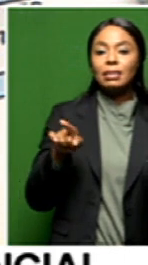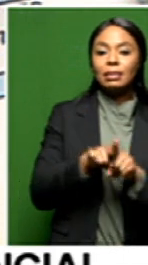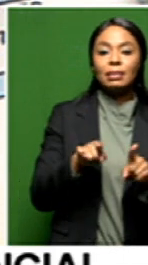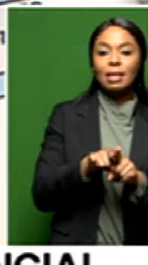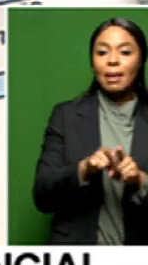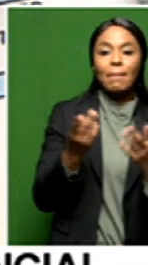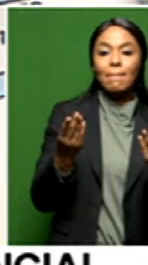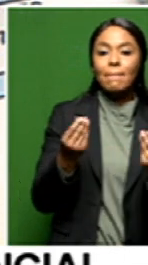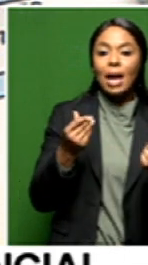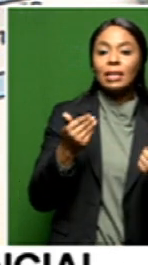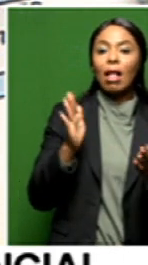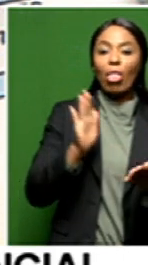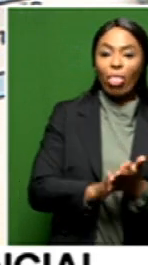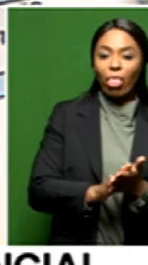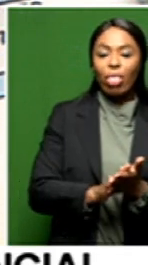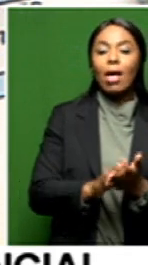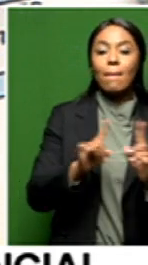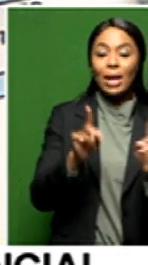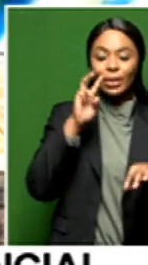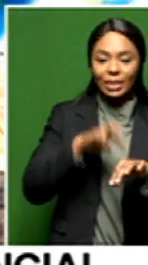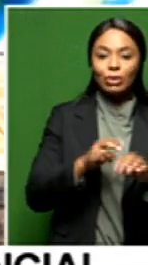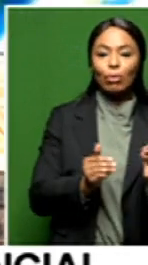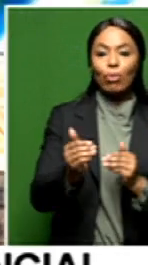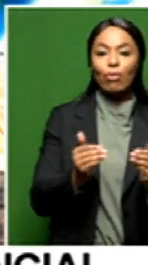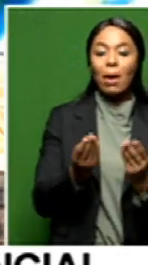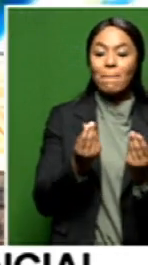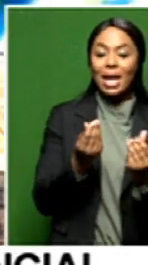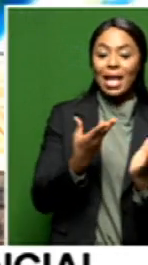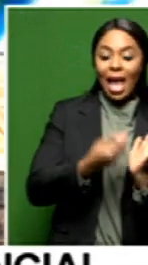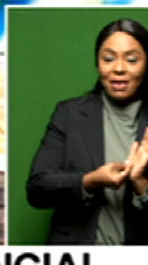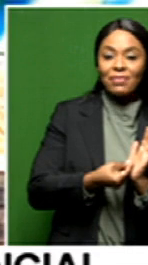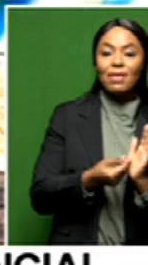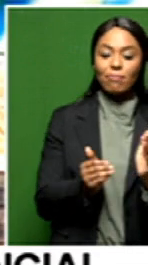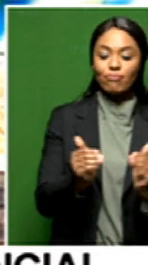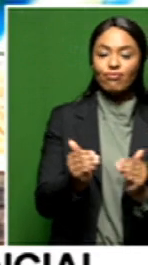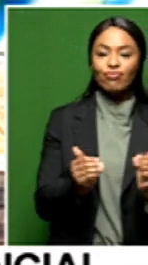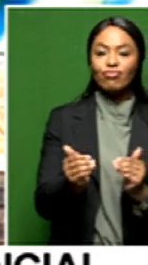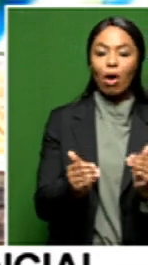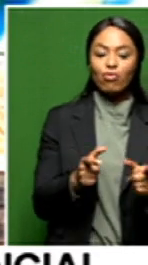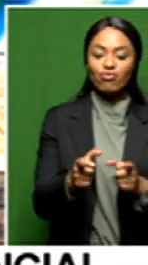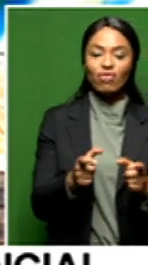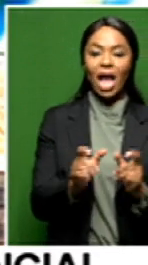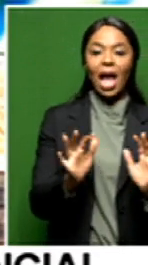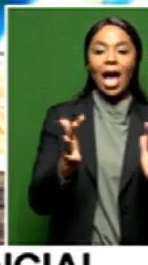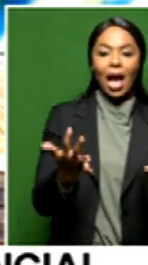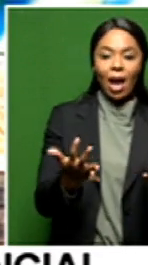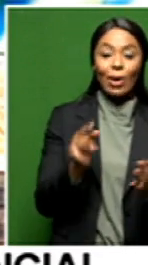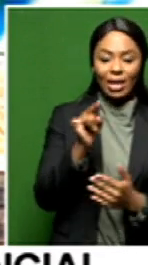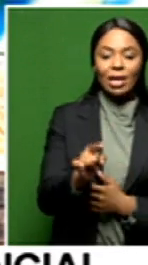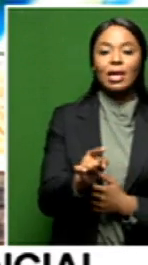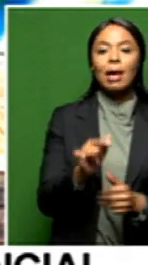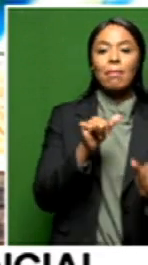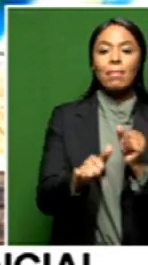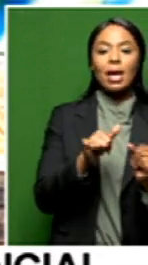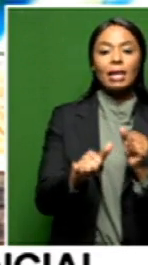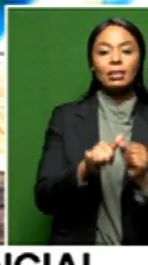there. But if we teach South Africans how to work with the money that they have, then they're going to be able to basically do